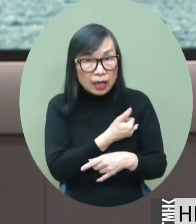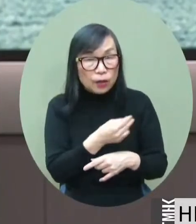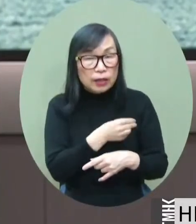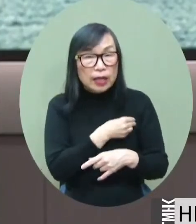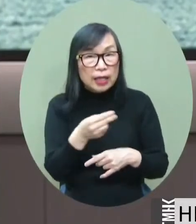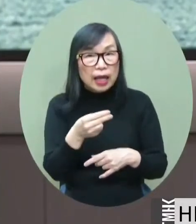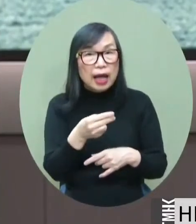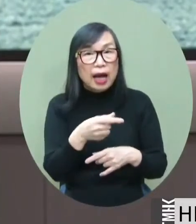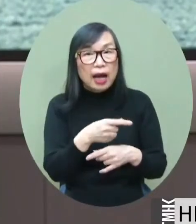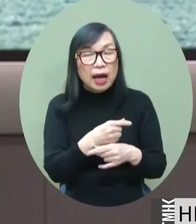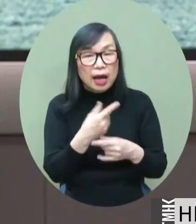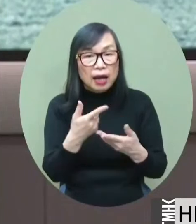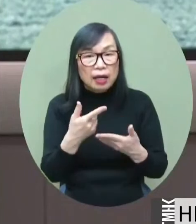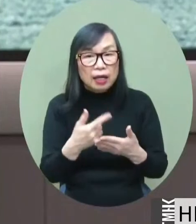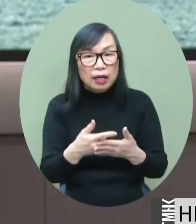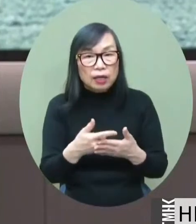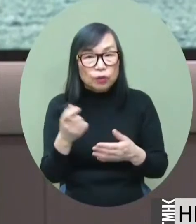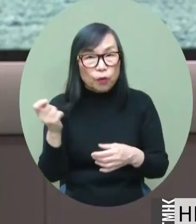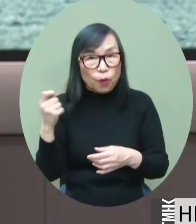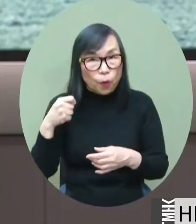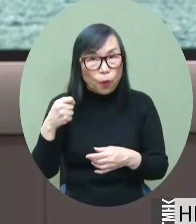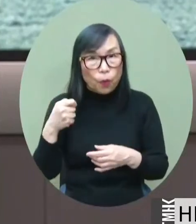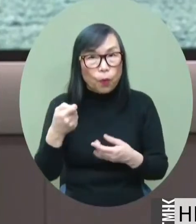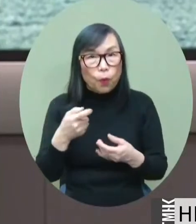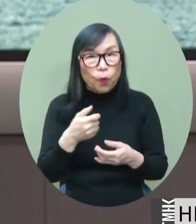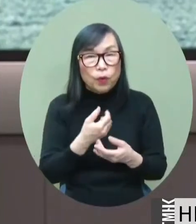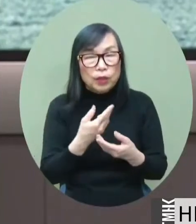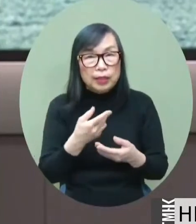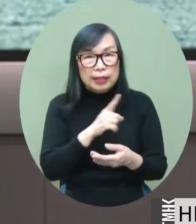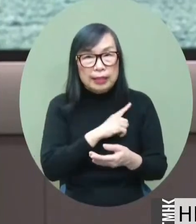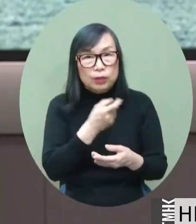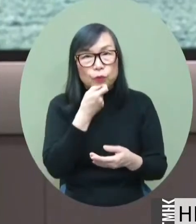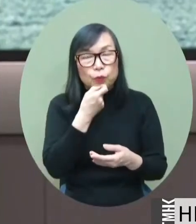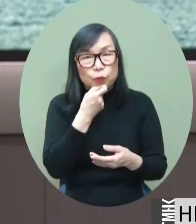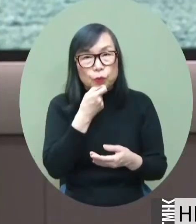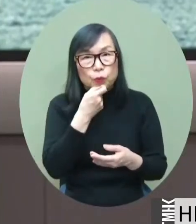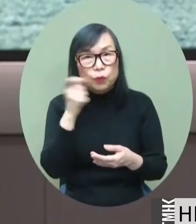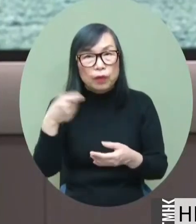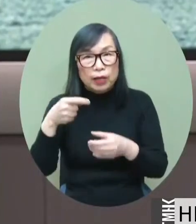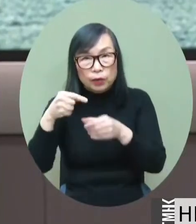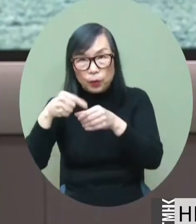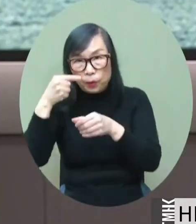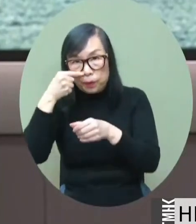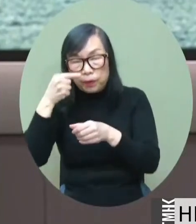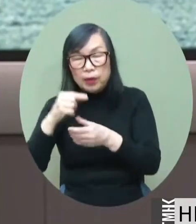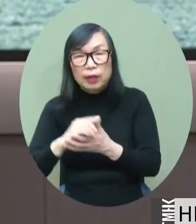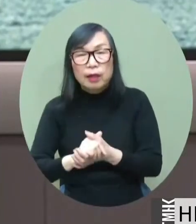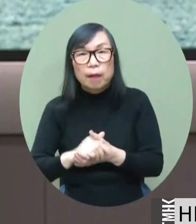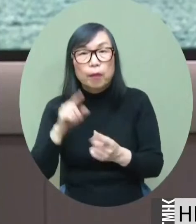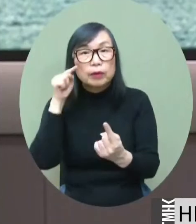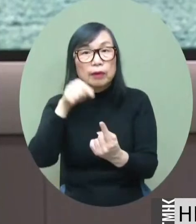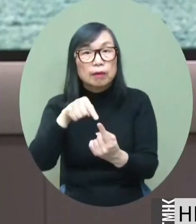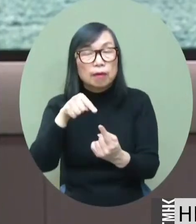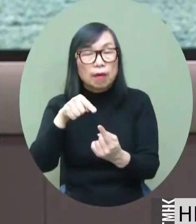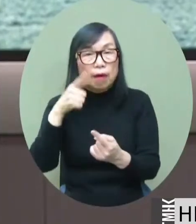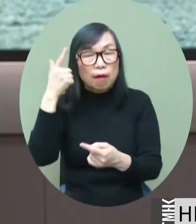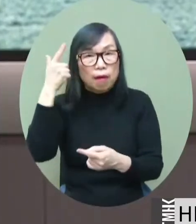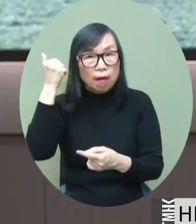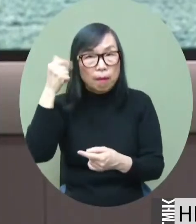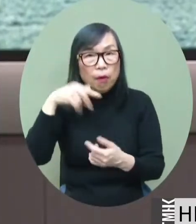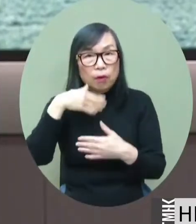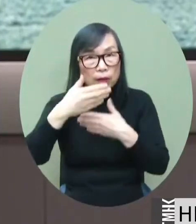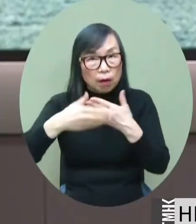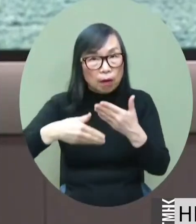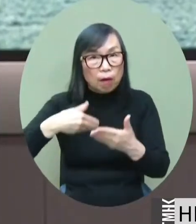to do RAT over the coming weekend on a voluntary basis. The